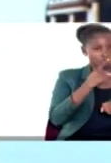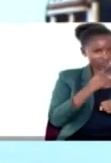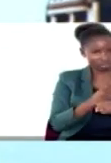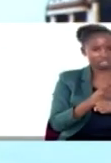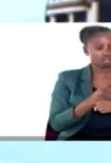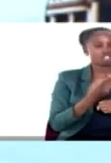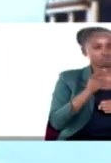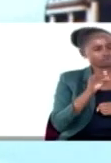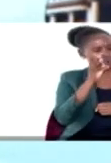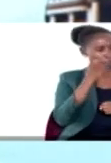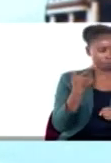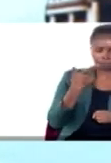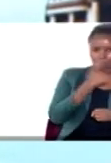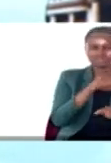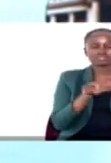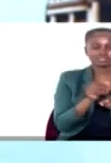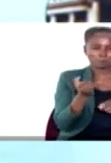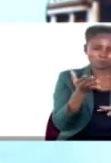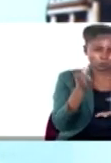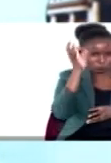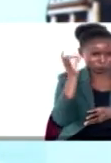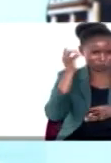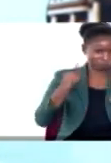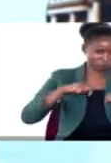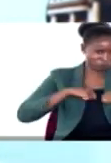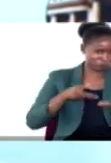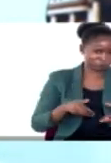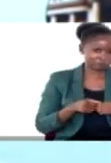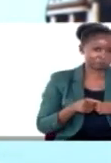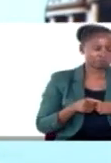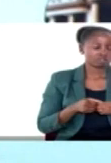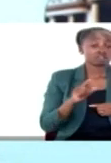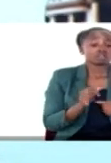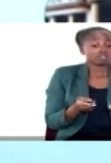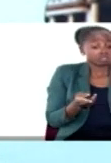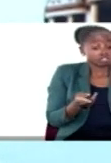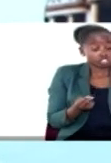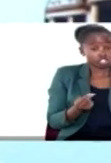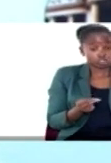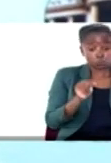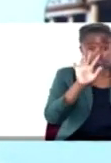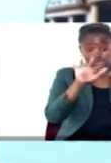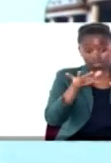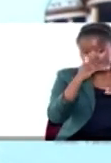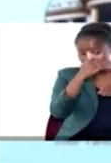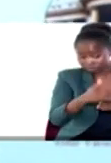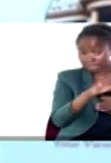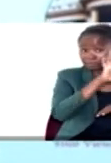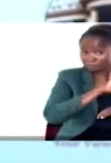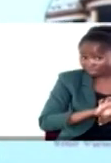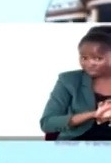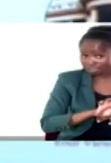Madam Speaker, as we undertake this work in this new decade, we are conscious that we are not